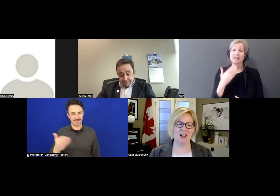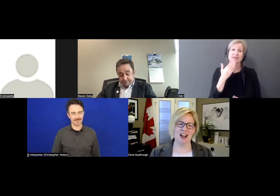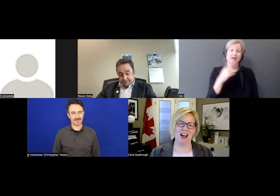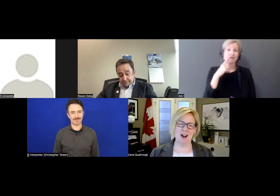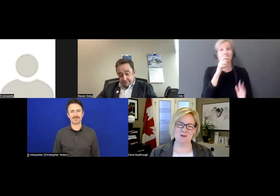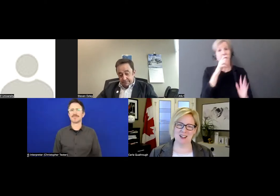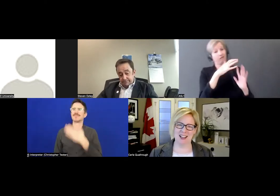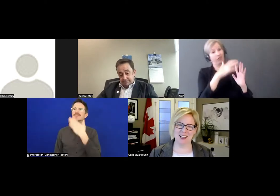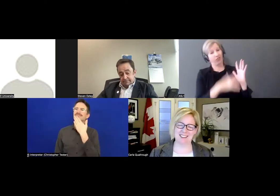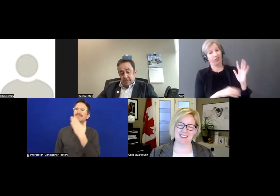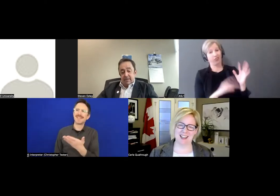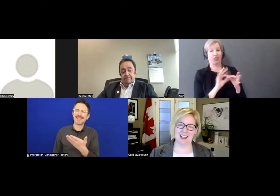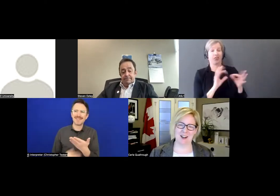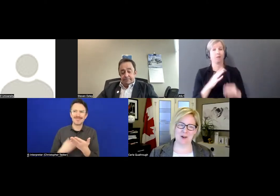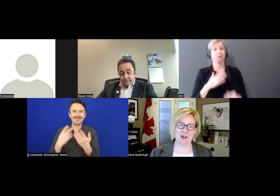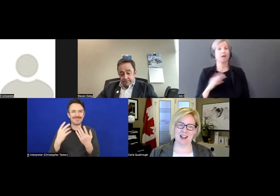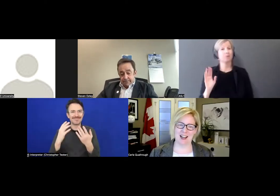bio.